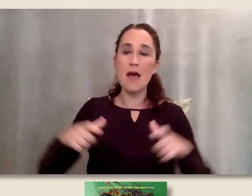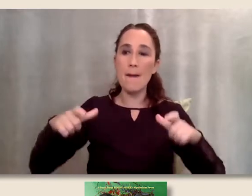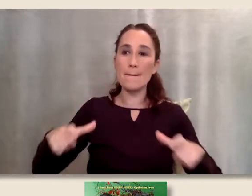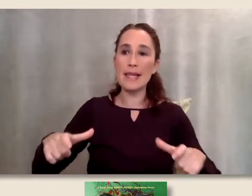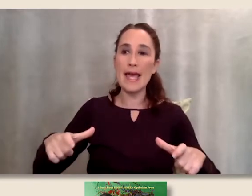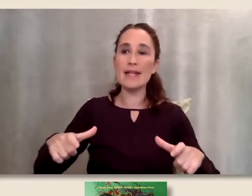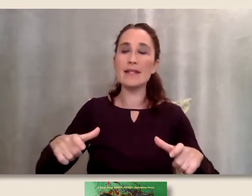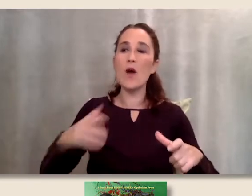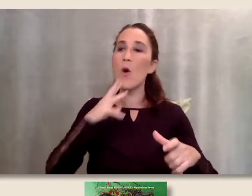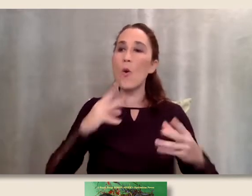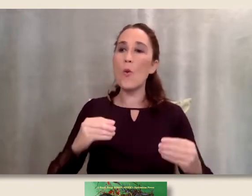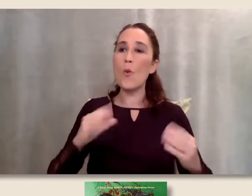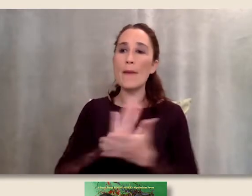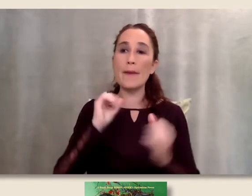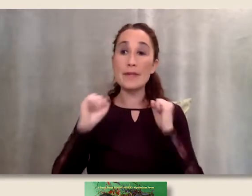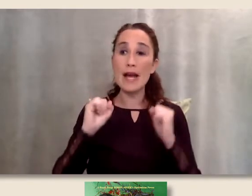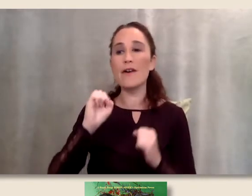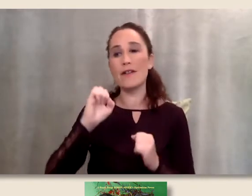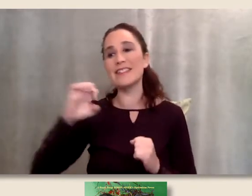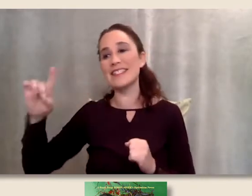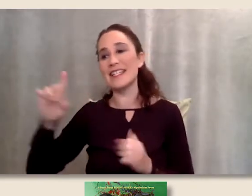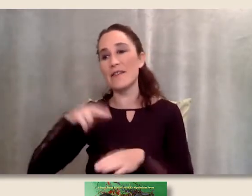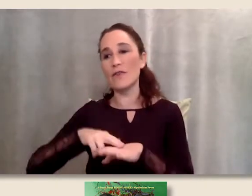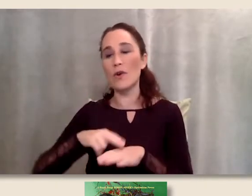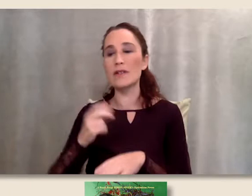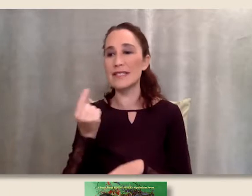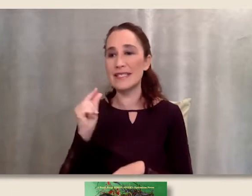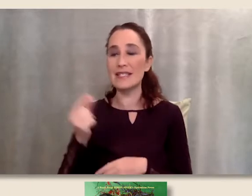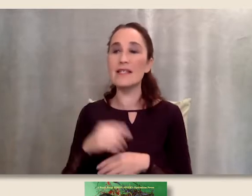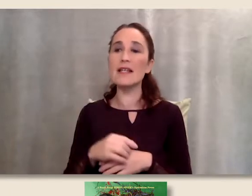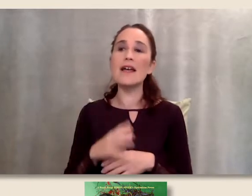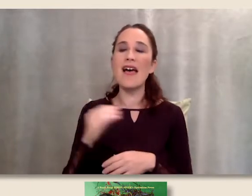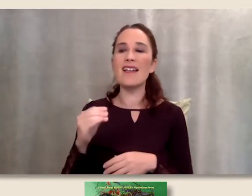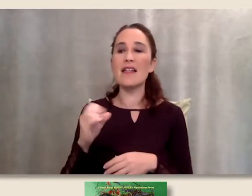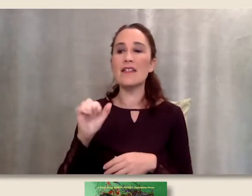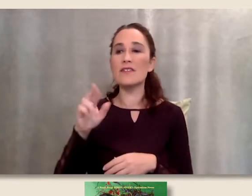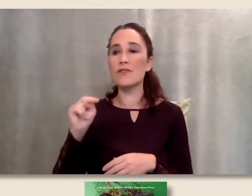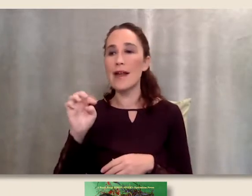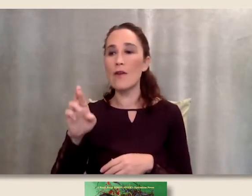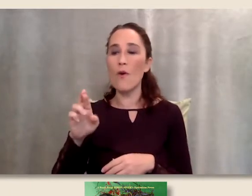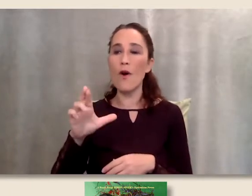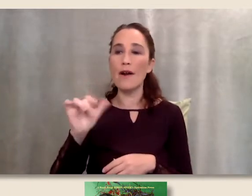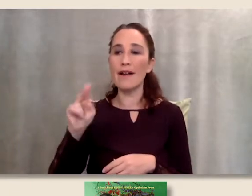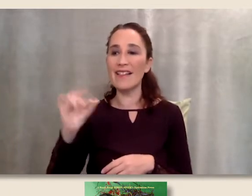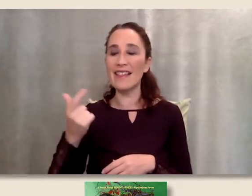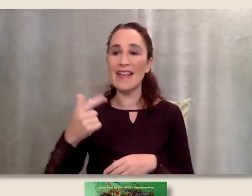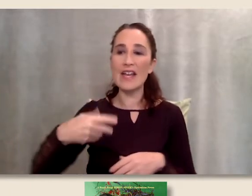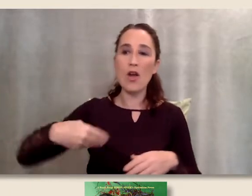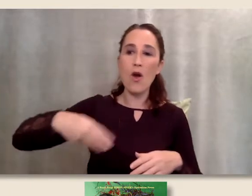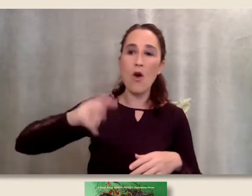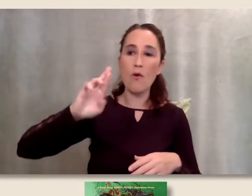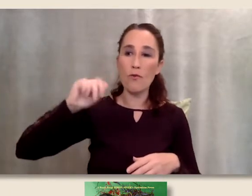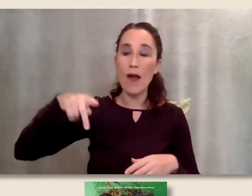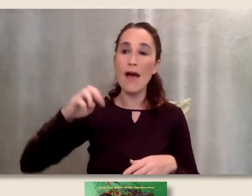paper towel, of course your seed, and some saran wrap or cling wrap, or even if you have like a plastic or glass